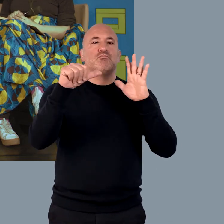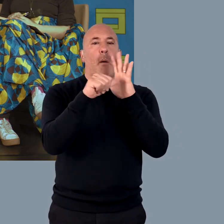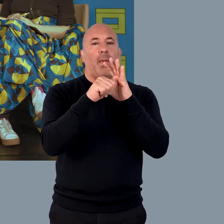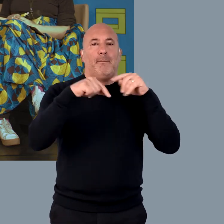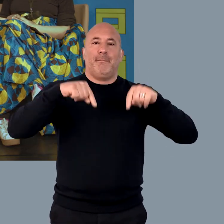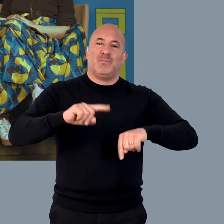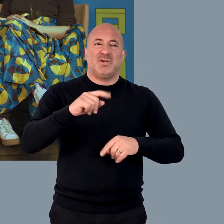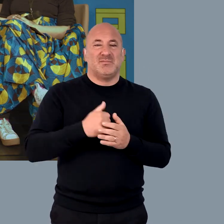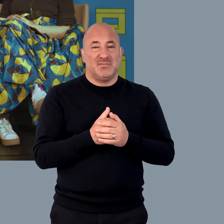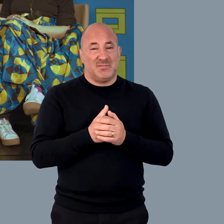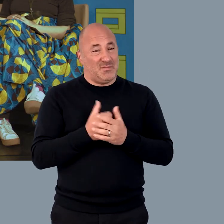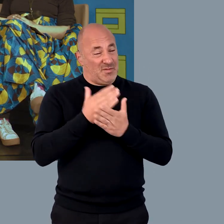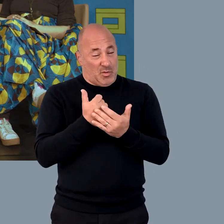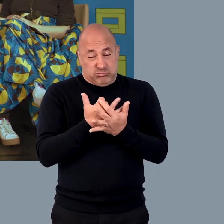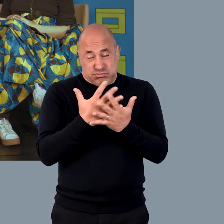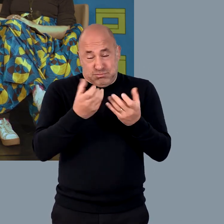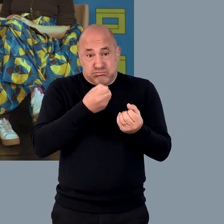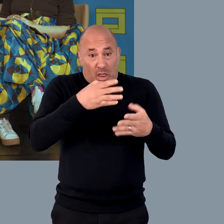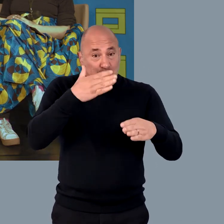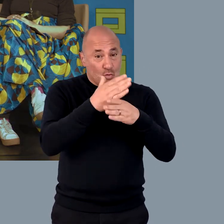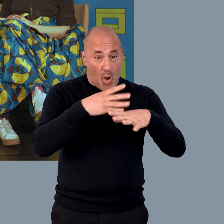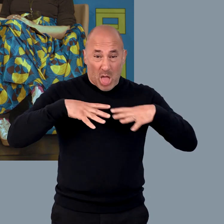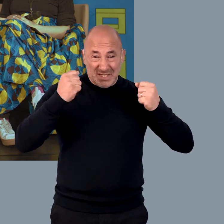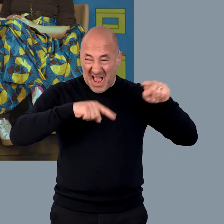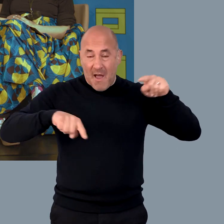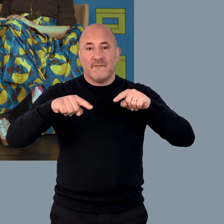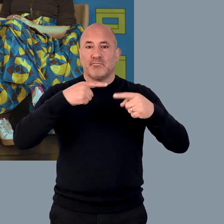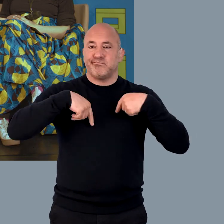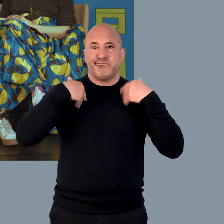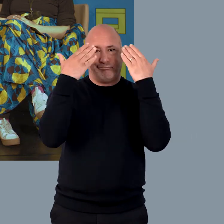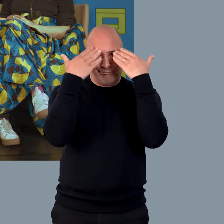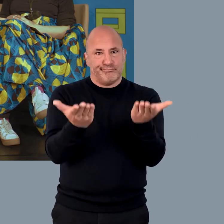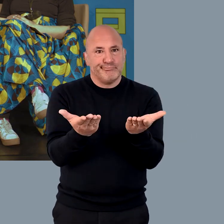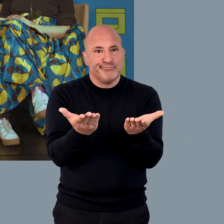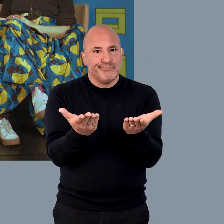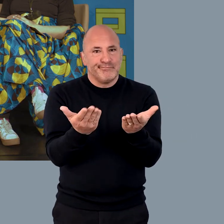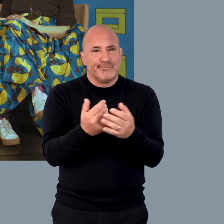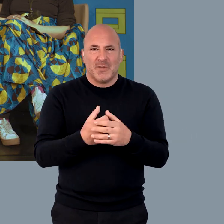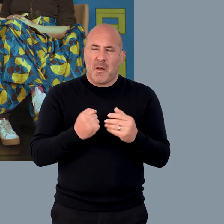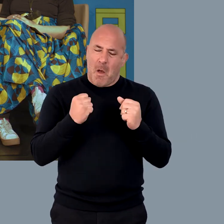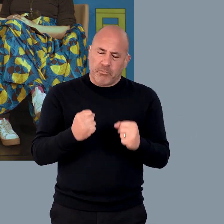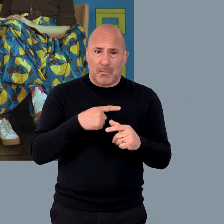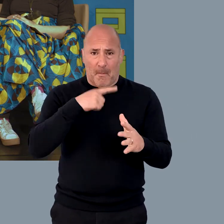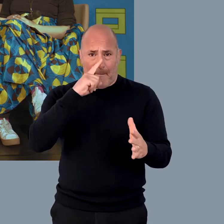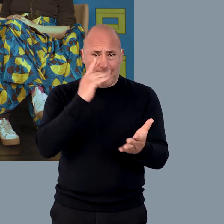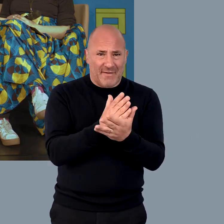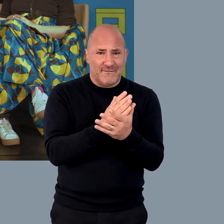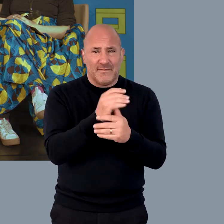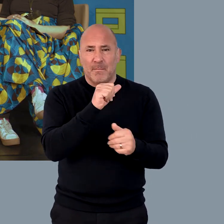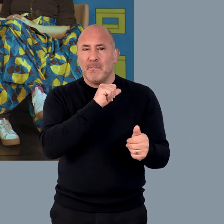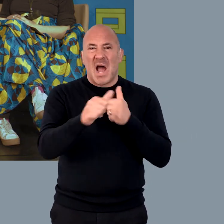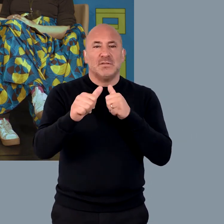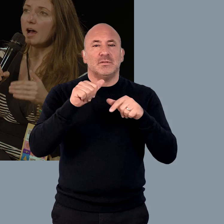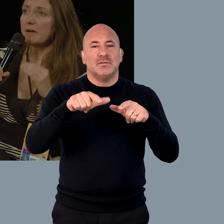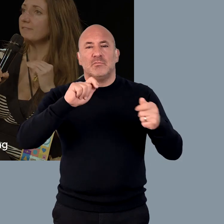I think communication is key. I think one of the biggest problems we have in the sector is that there is so much amazing work going on there and people don't know